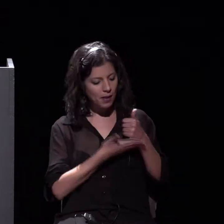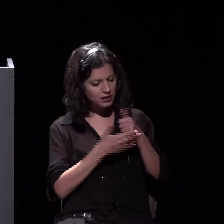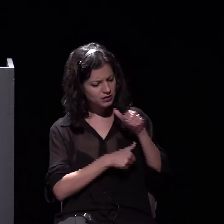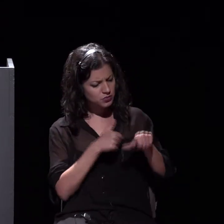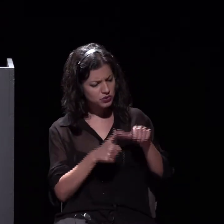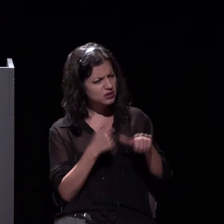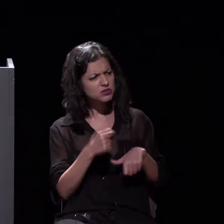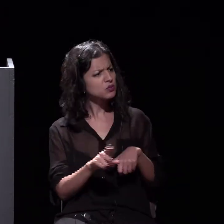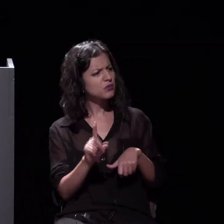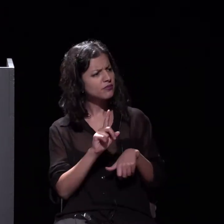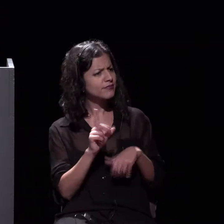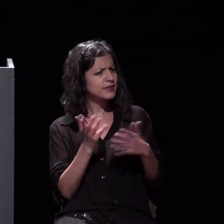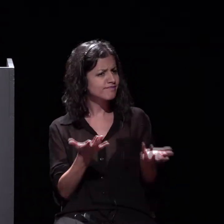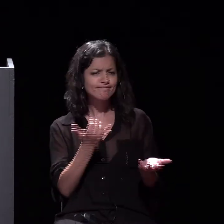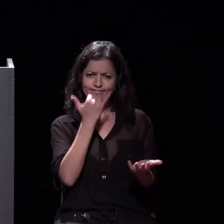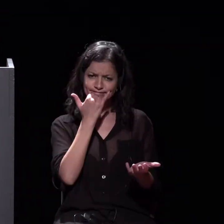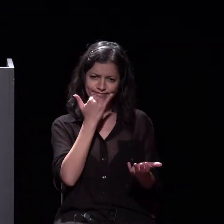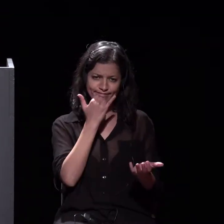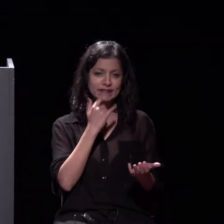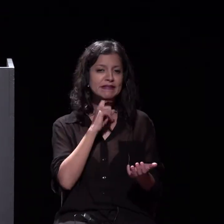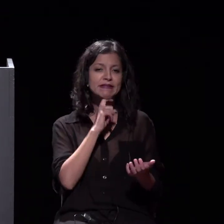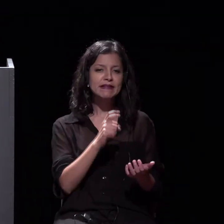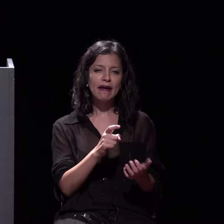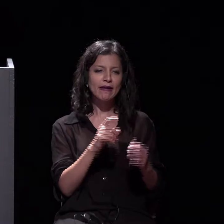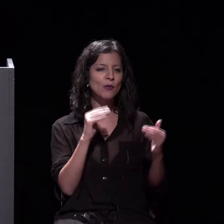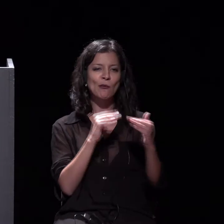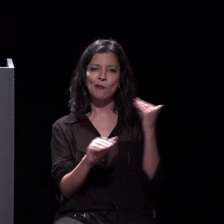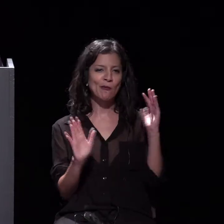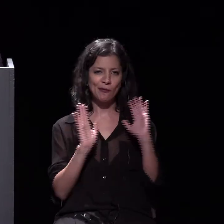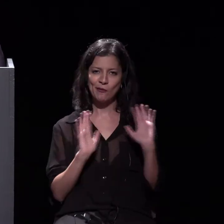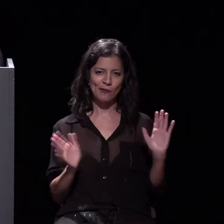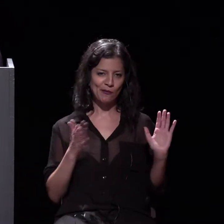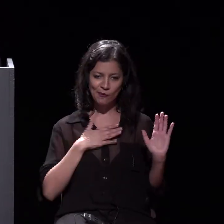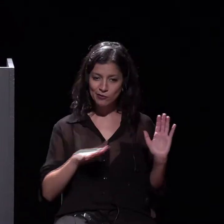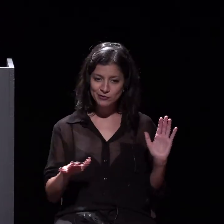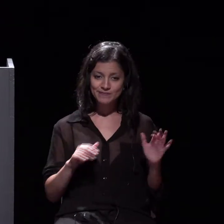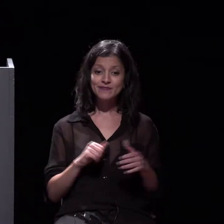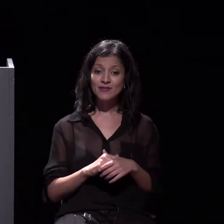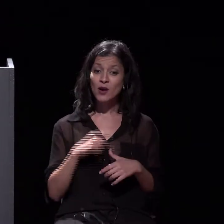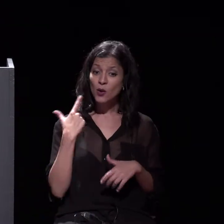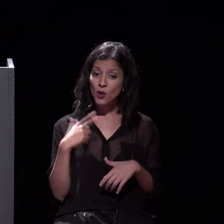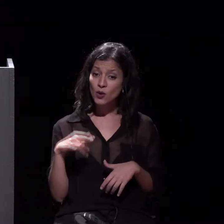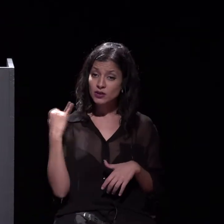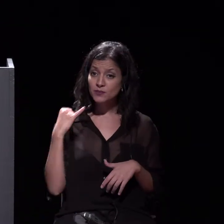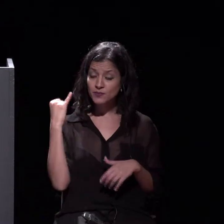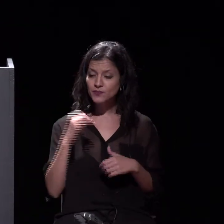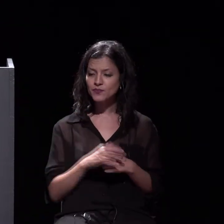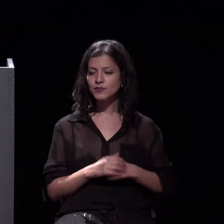violently refused. Importantly as well, Hugh Severin, who was the director of ICOM in